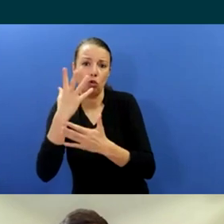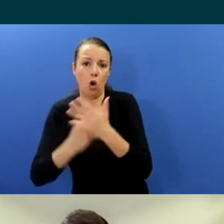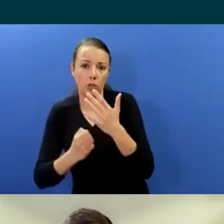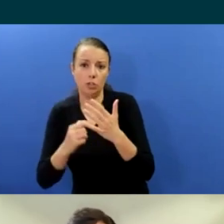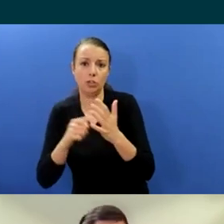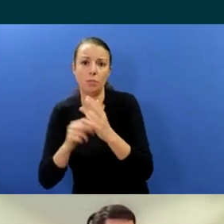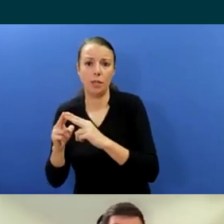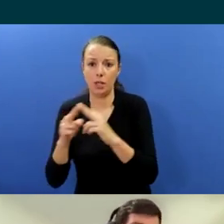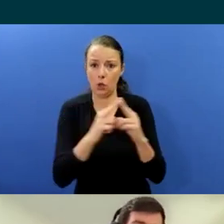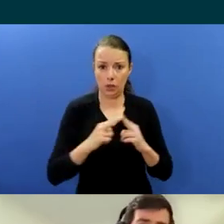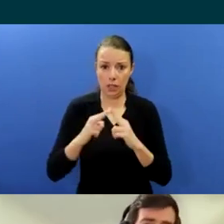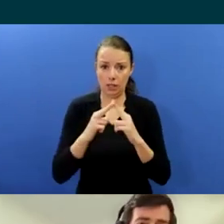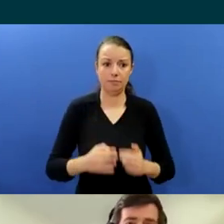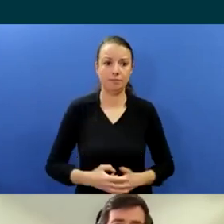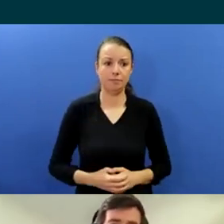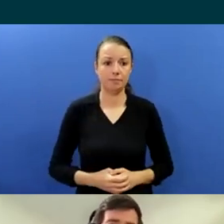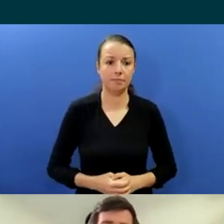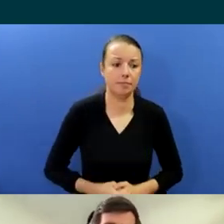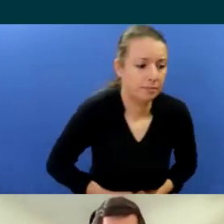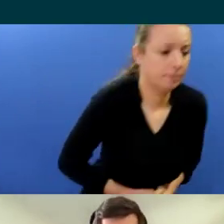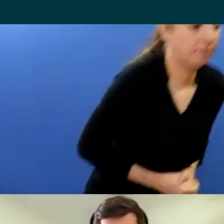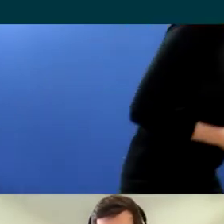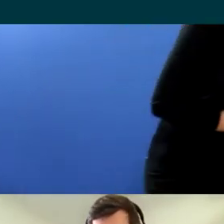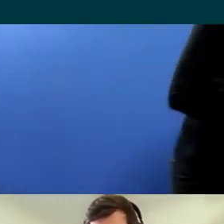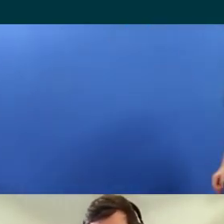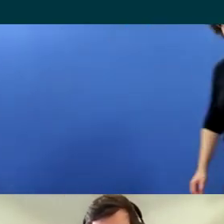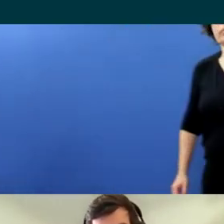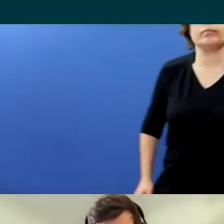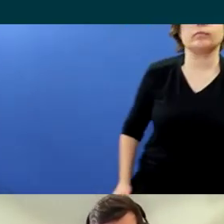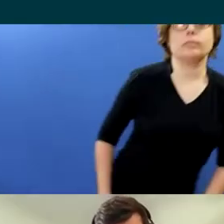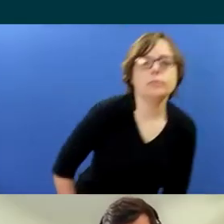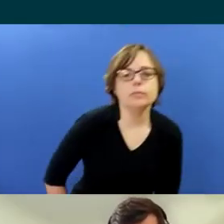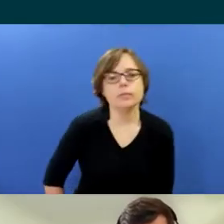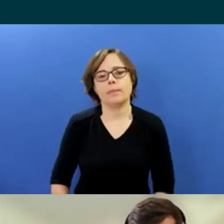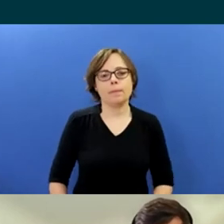smaller informal participation processes in different fields.